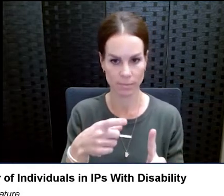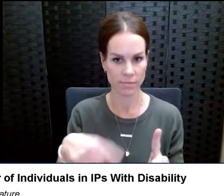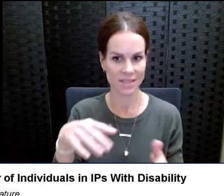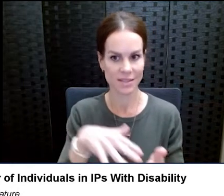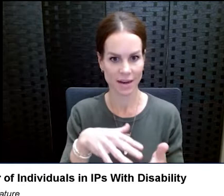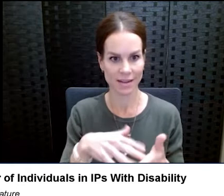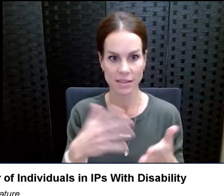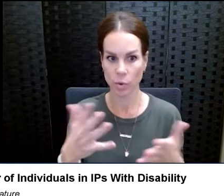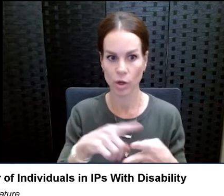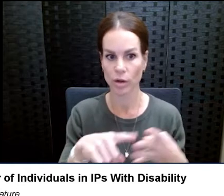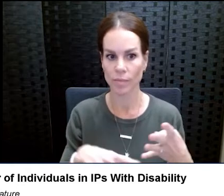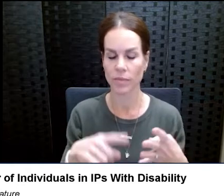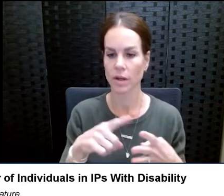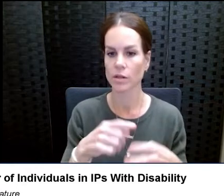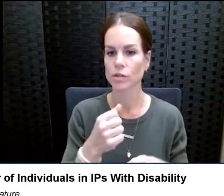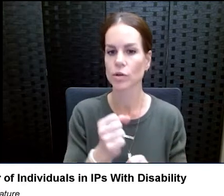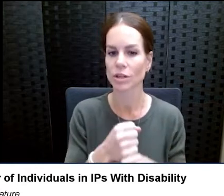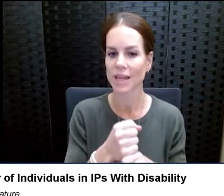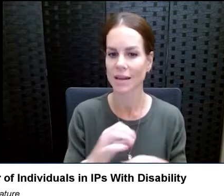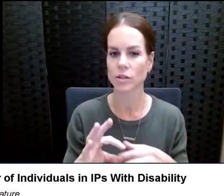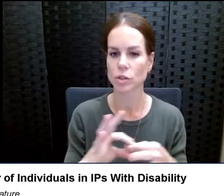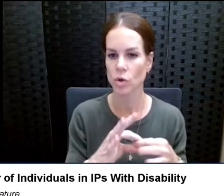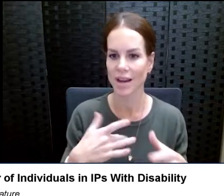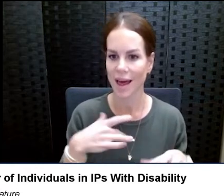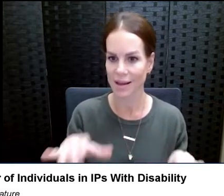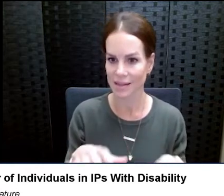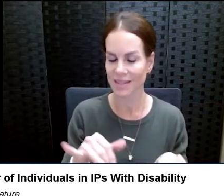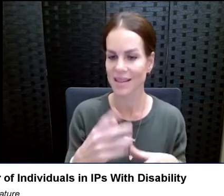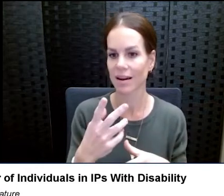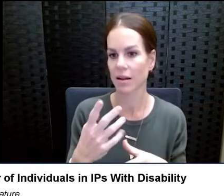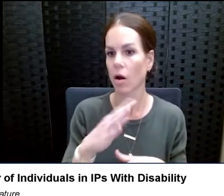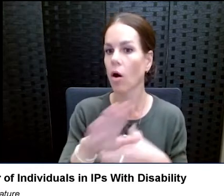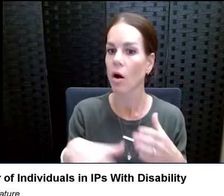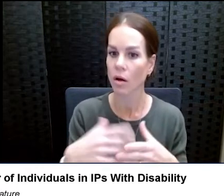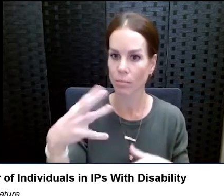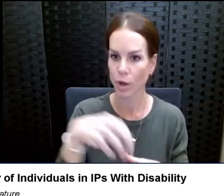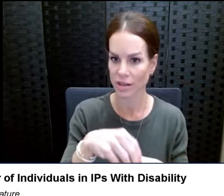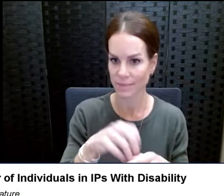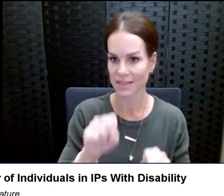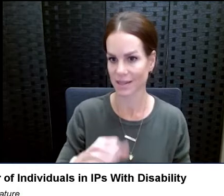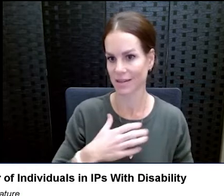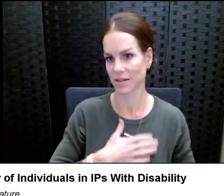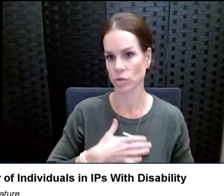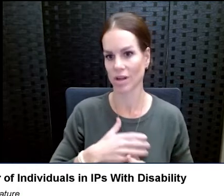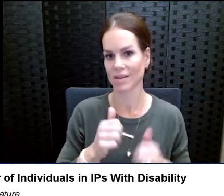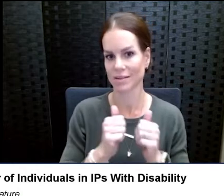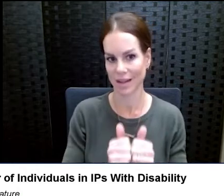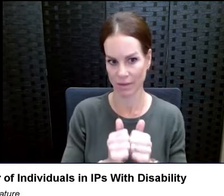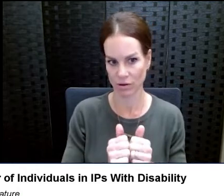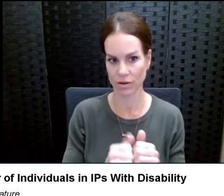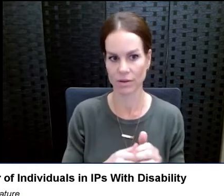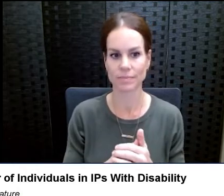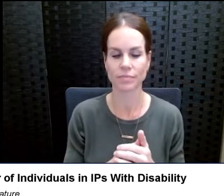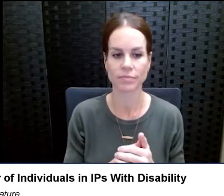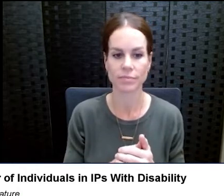common recommendations from the studies. There should be a